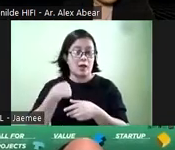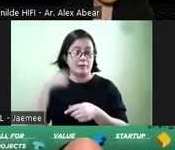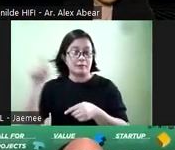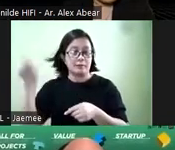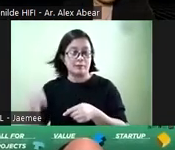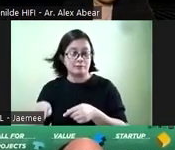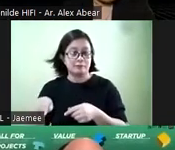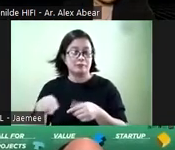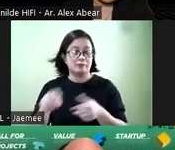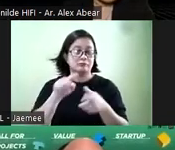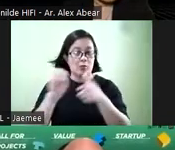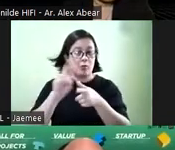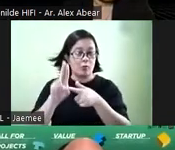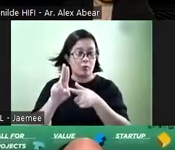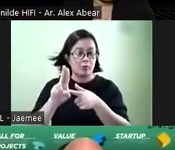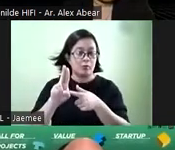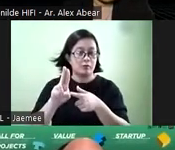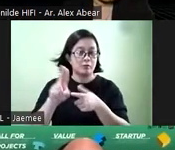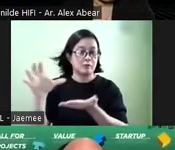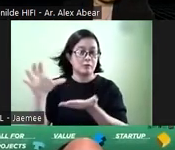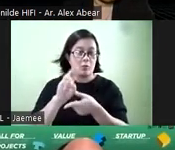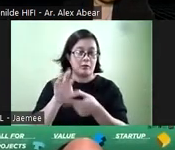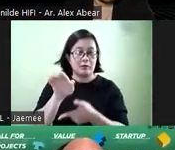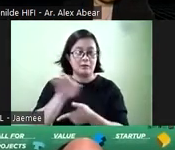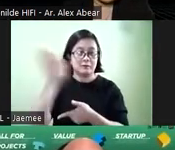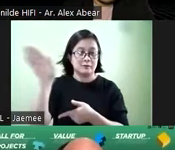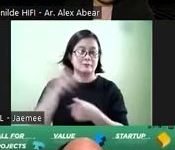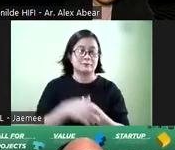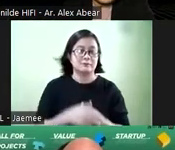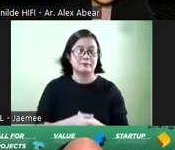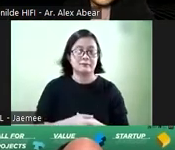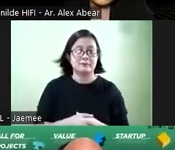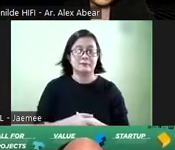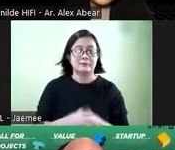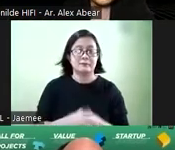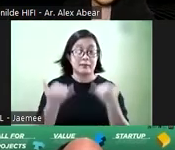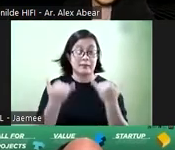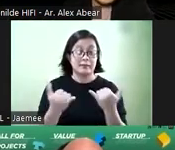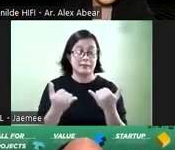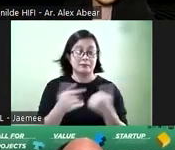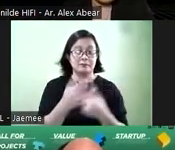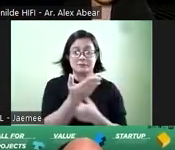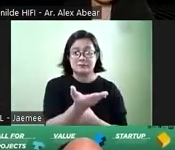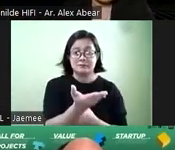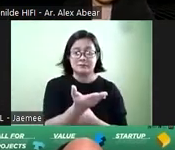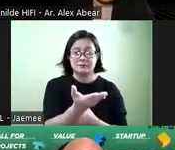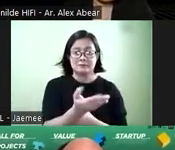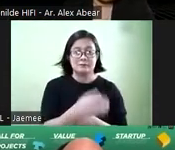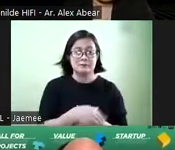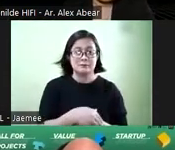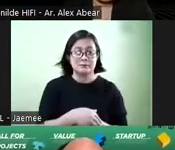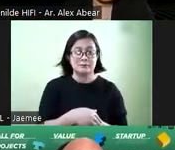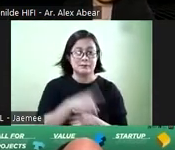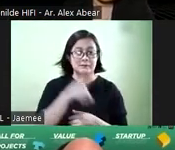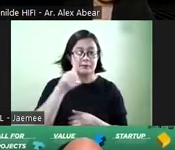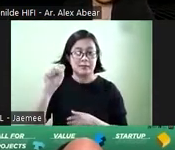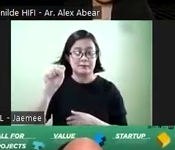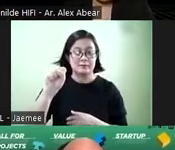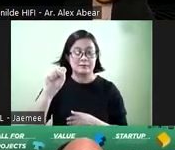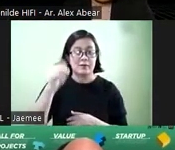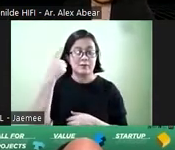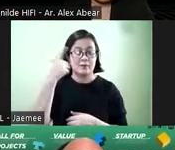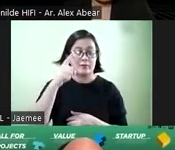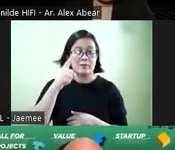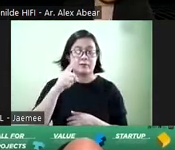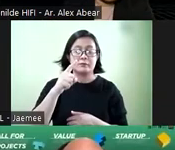or crowdfunding or acceleration. So now we use this TBI or DOST metrics level